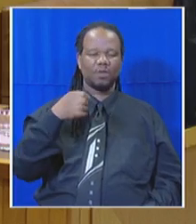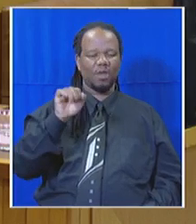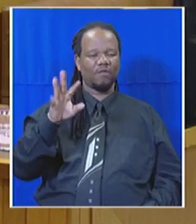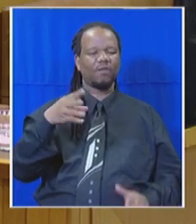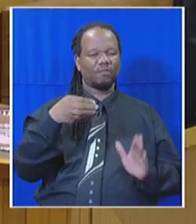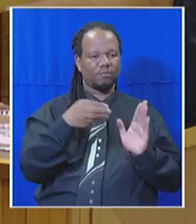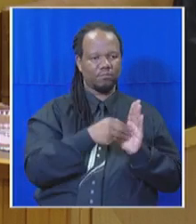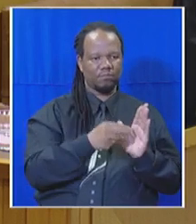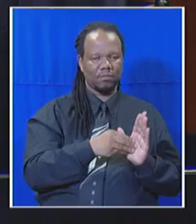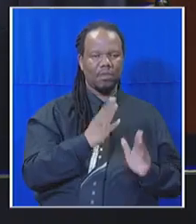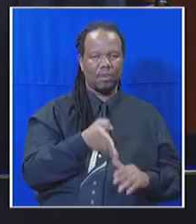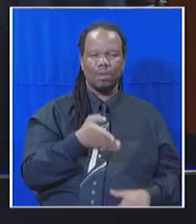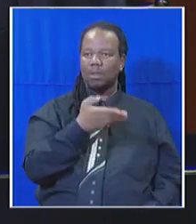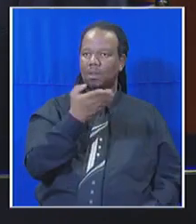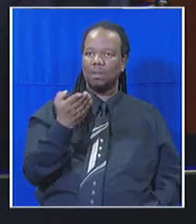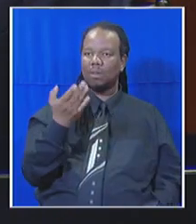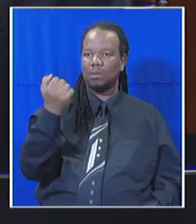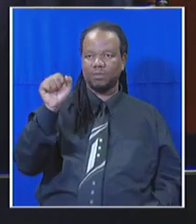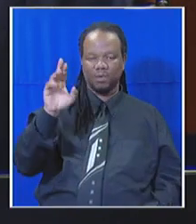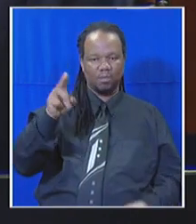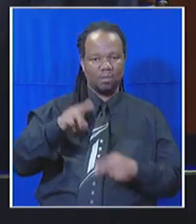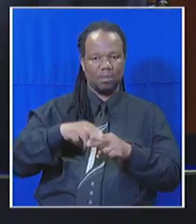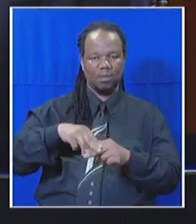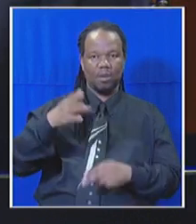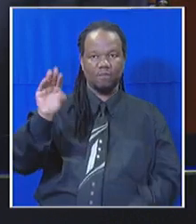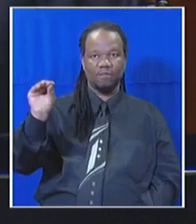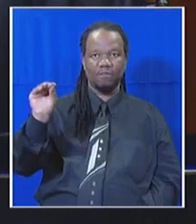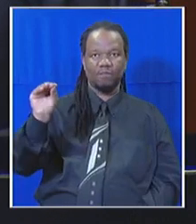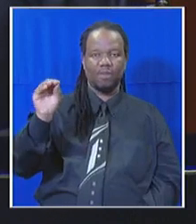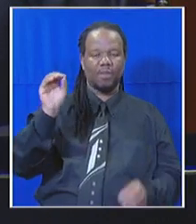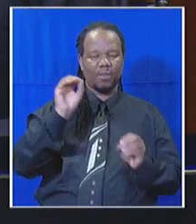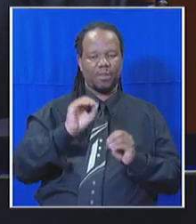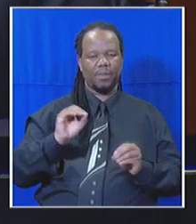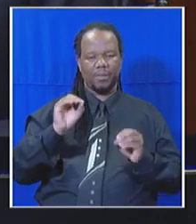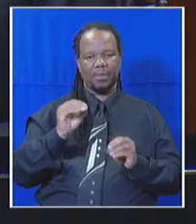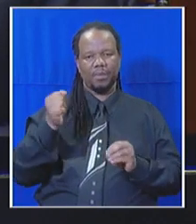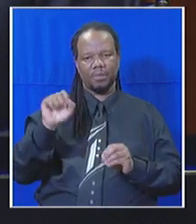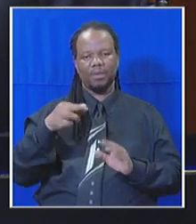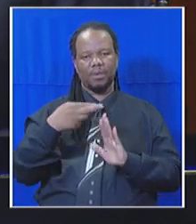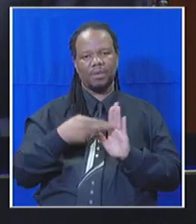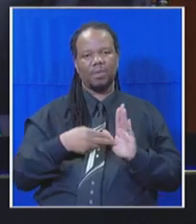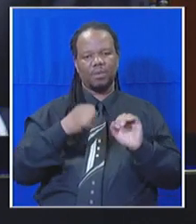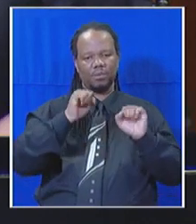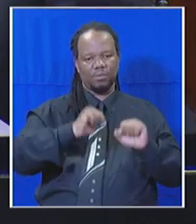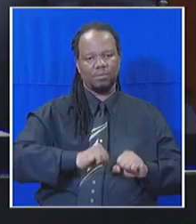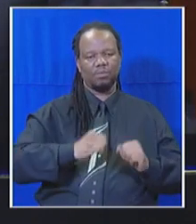out. noted. Are there any other objections? There's no further objections and the report is thus